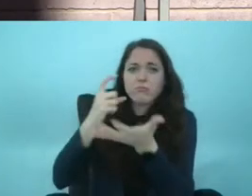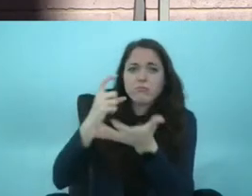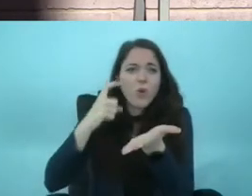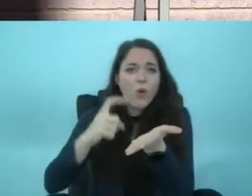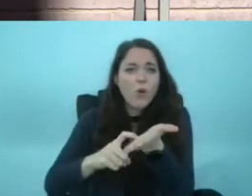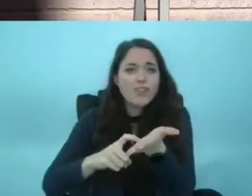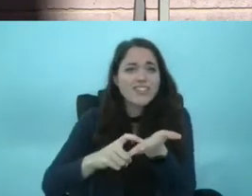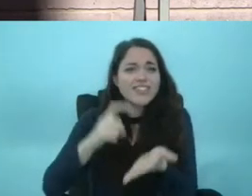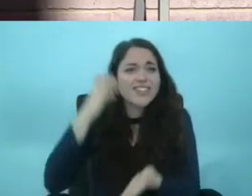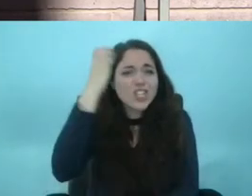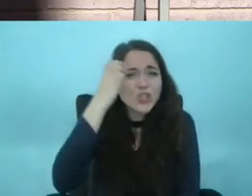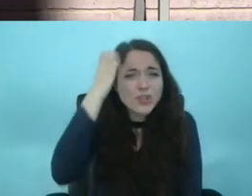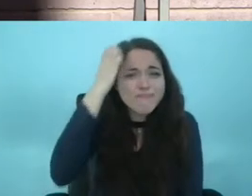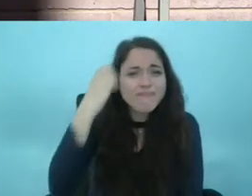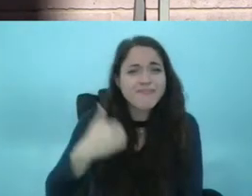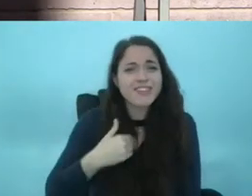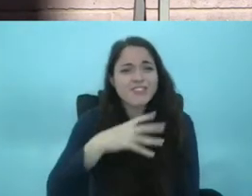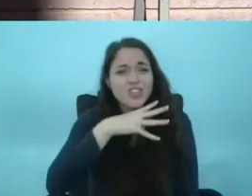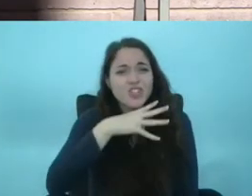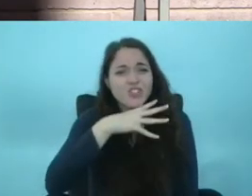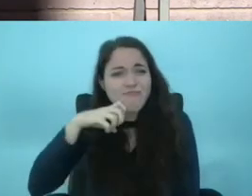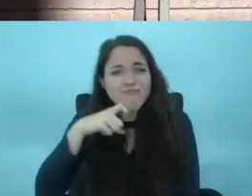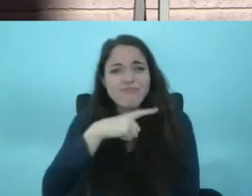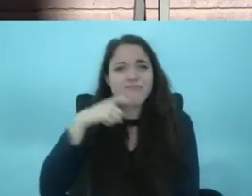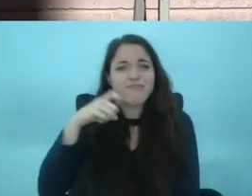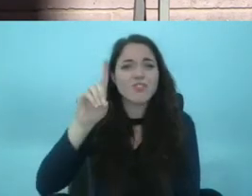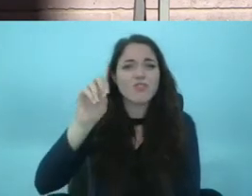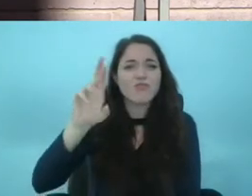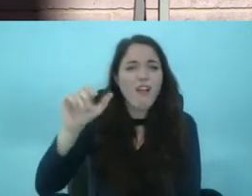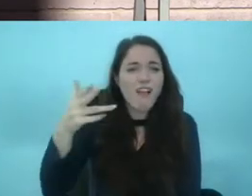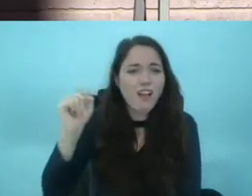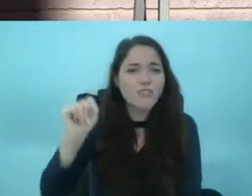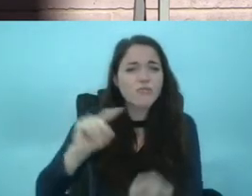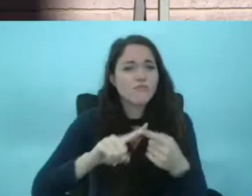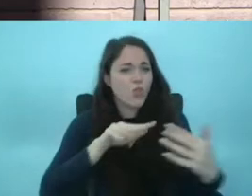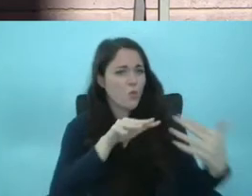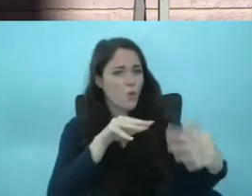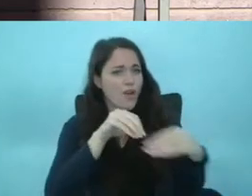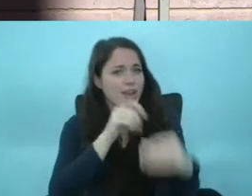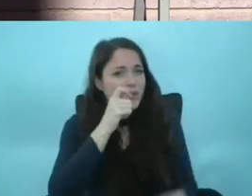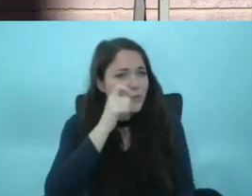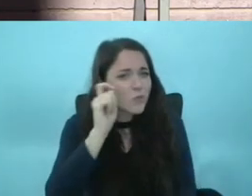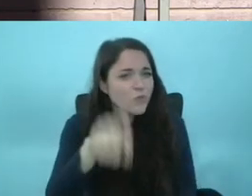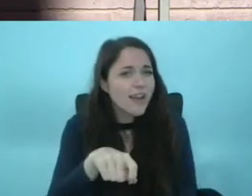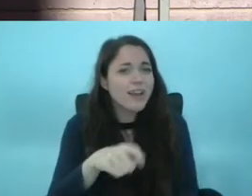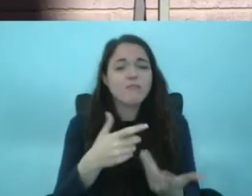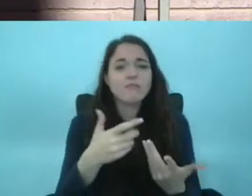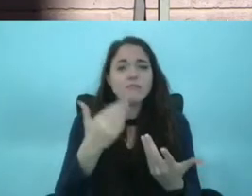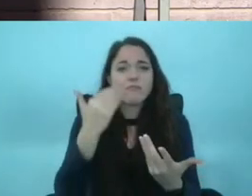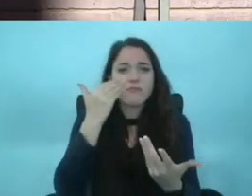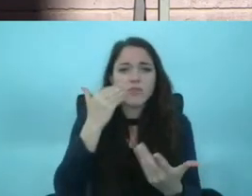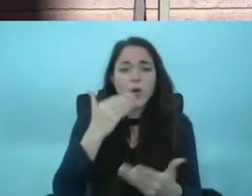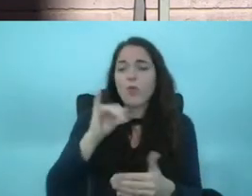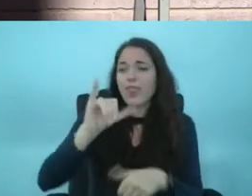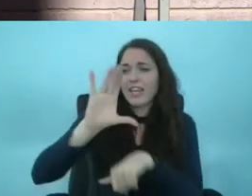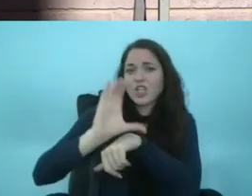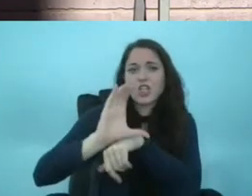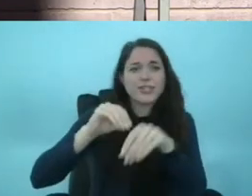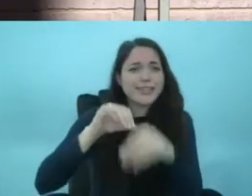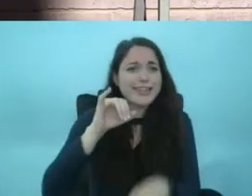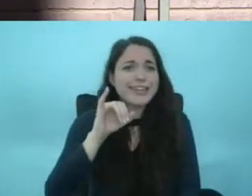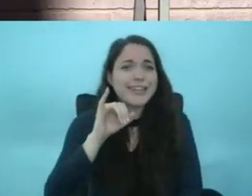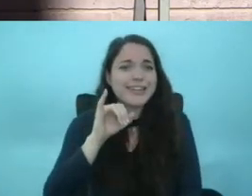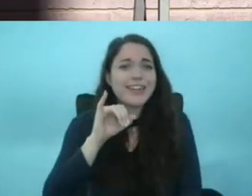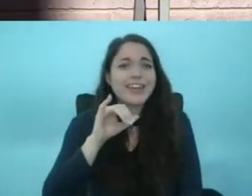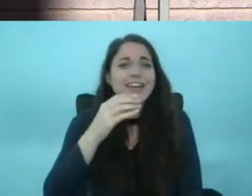Europe, the wars in Ukraine, the dozens that were killed in the church in Egypt. Oh Lord God, I